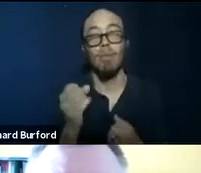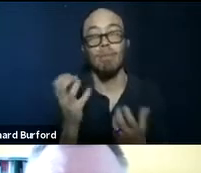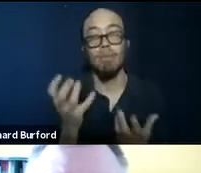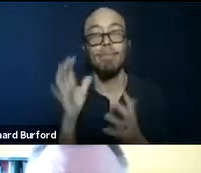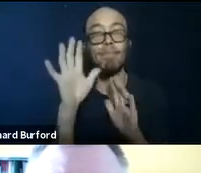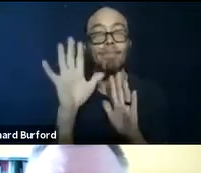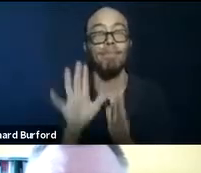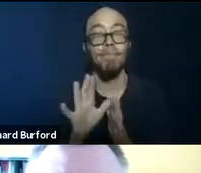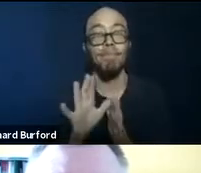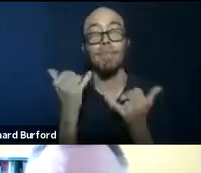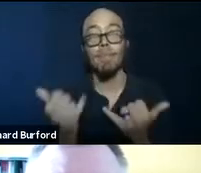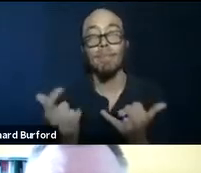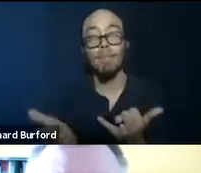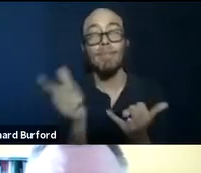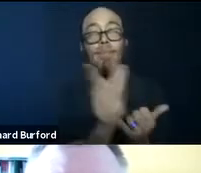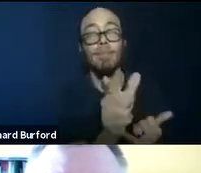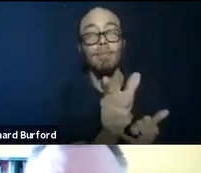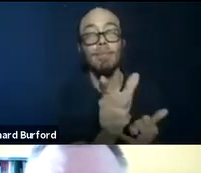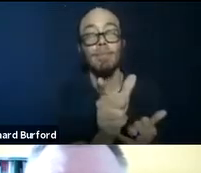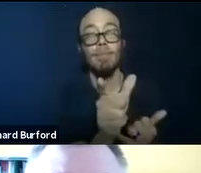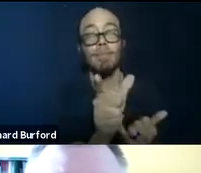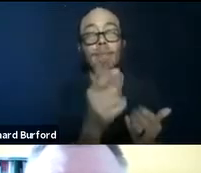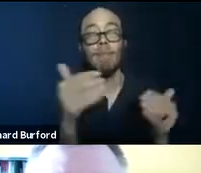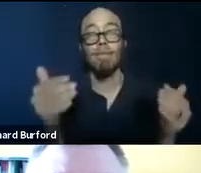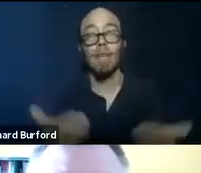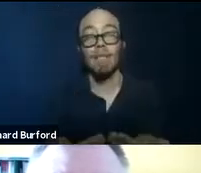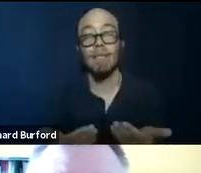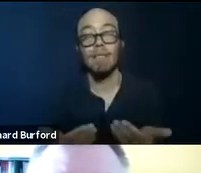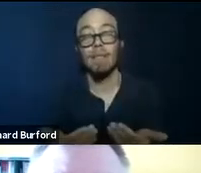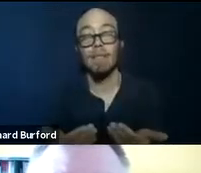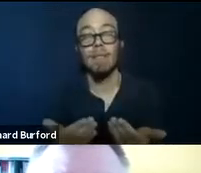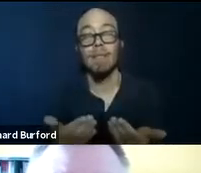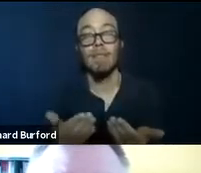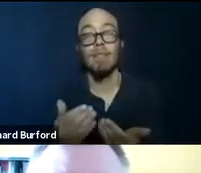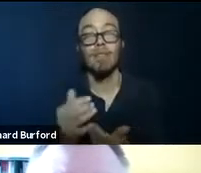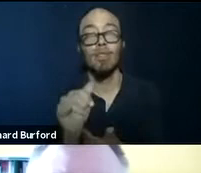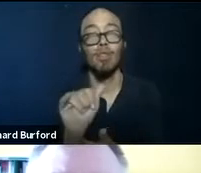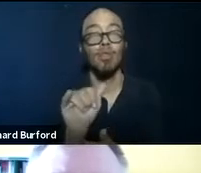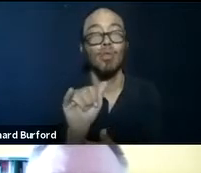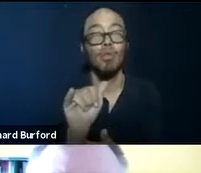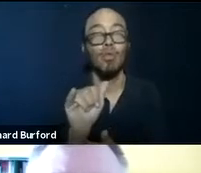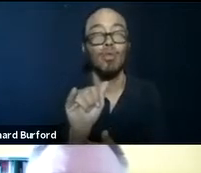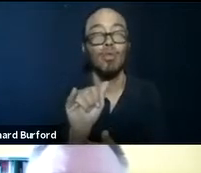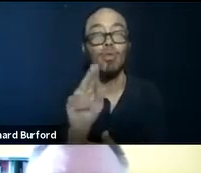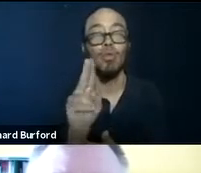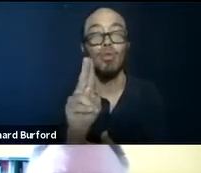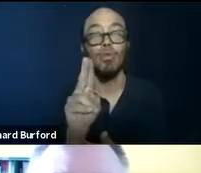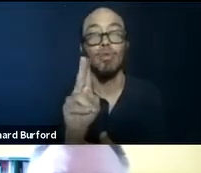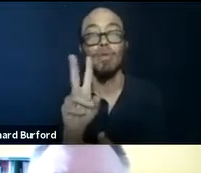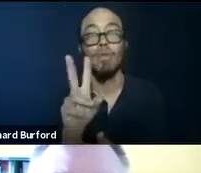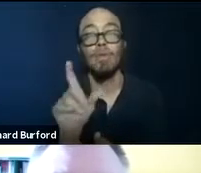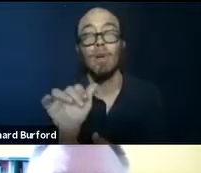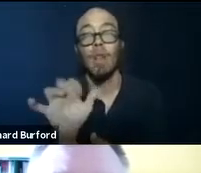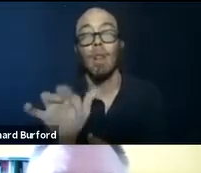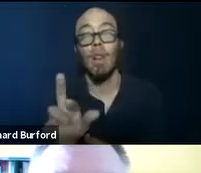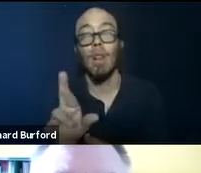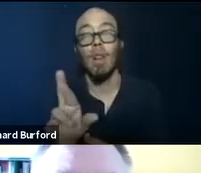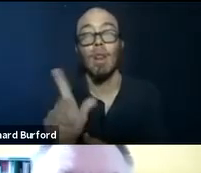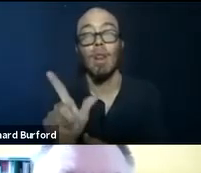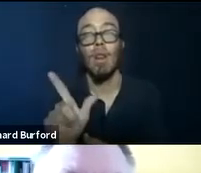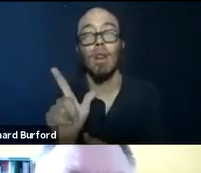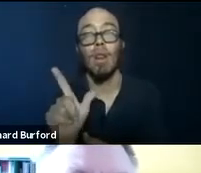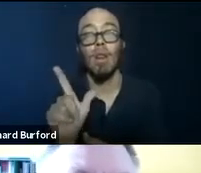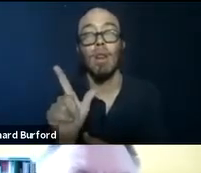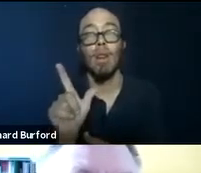great. And now I will invite Yuval Wagner, the chairman and founder of Access Israel,